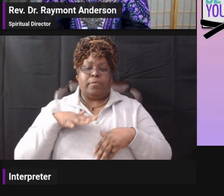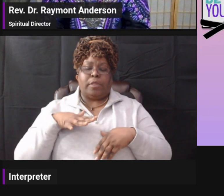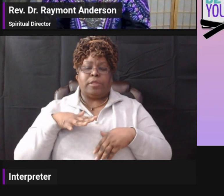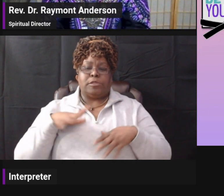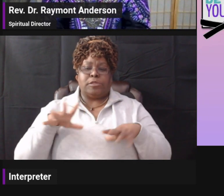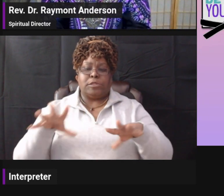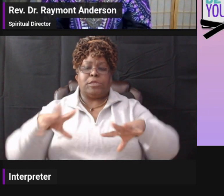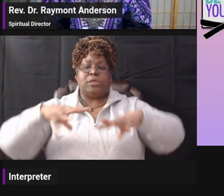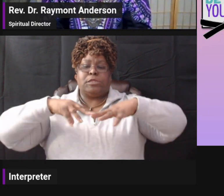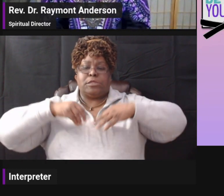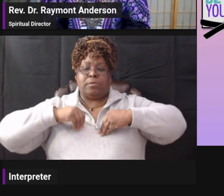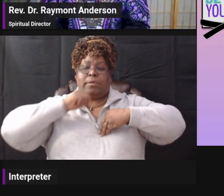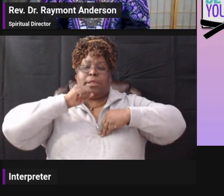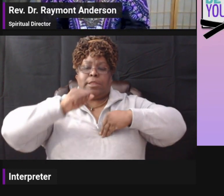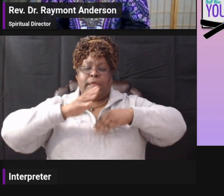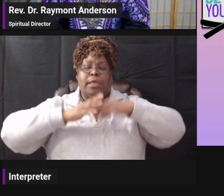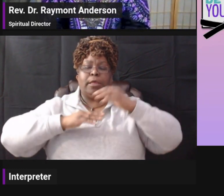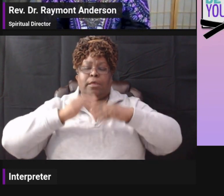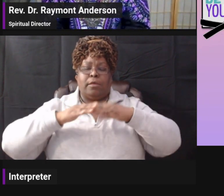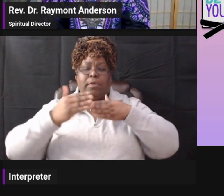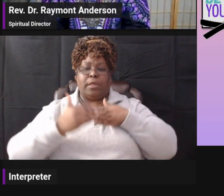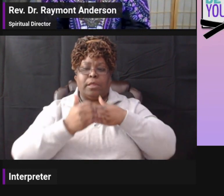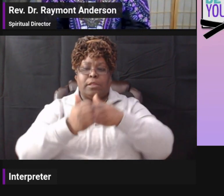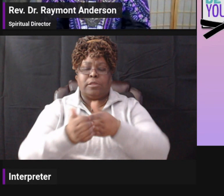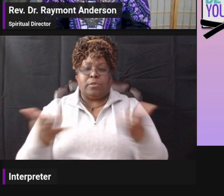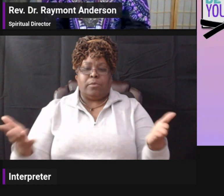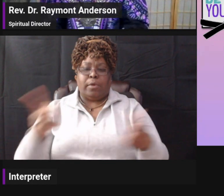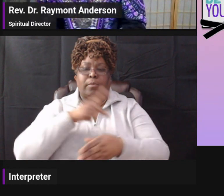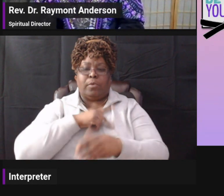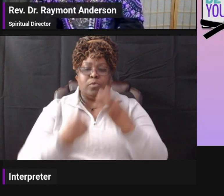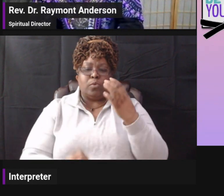zone and embracing discomfort